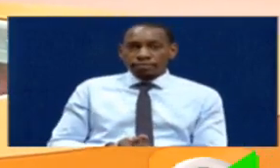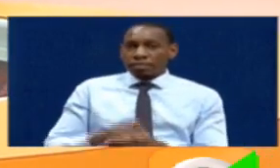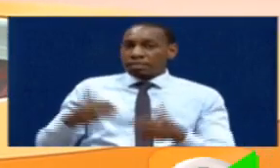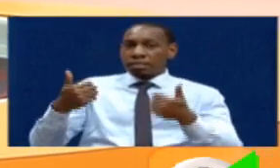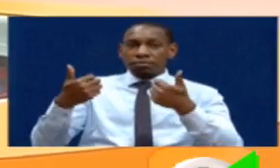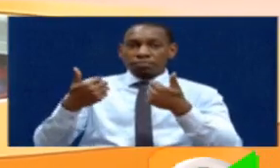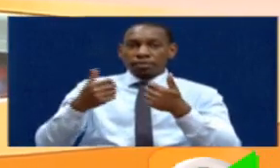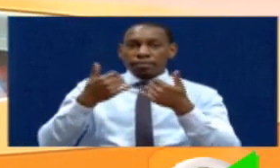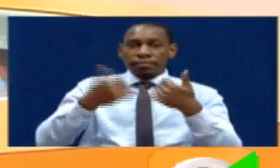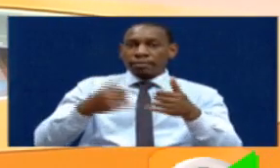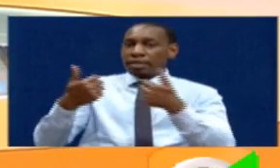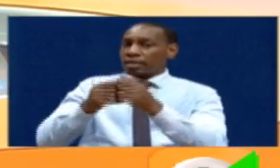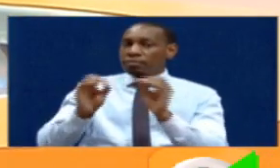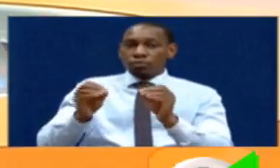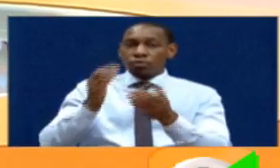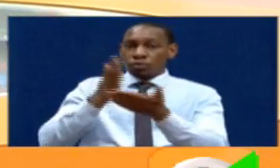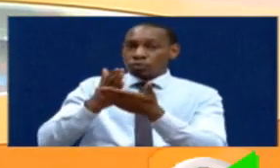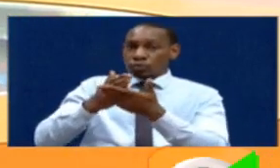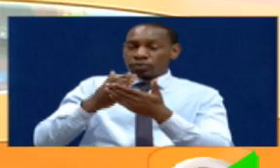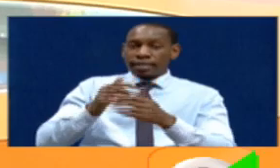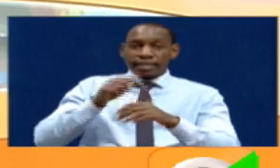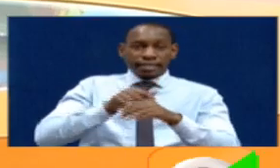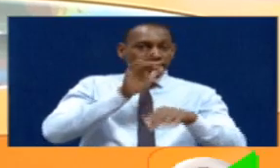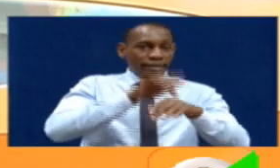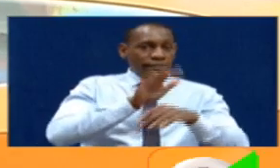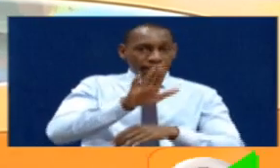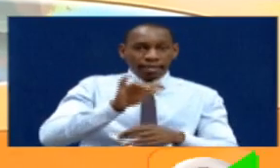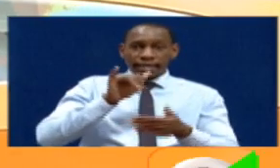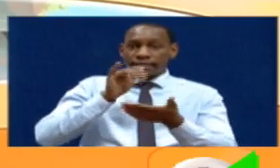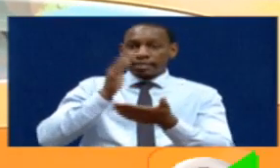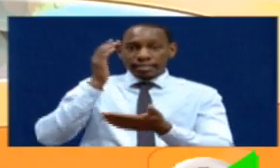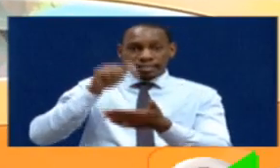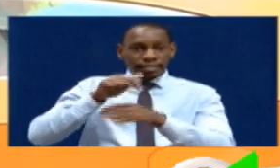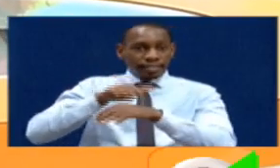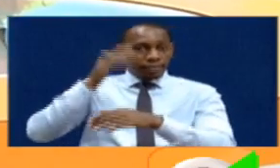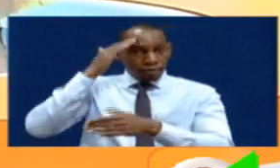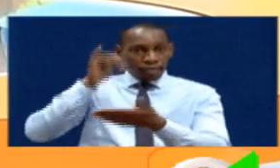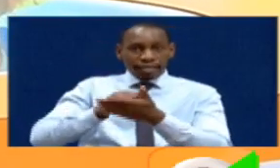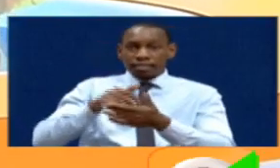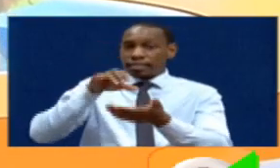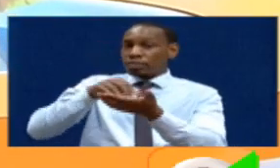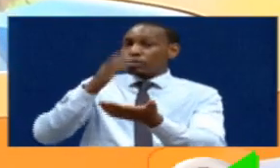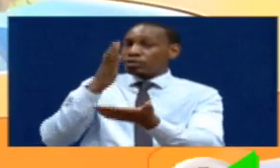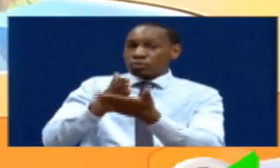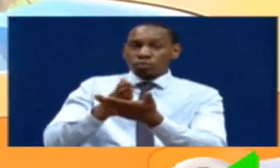This is real life. And when it hits next to your door, that's when you'll realize that this thing is for real.